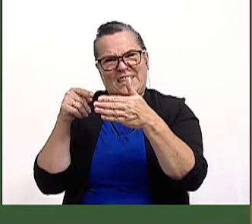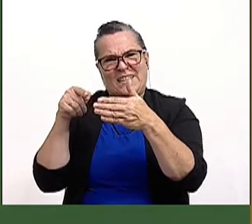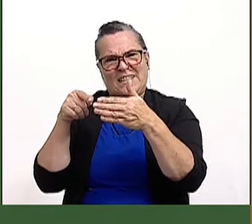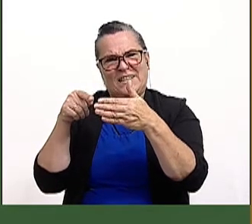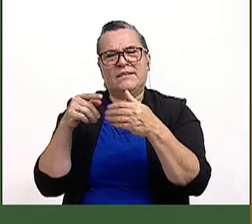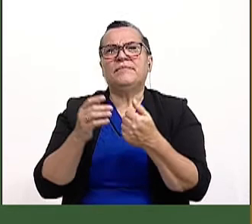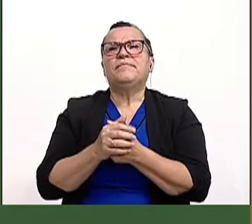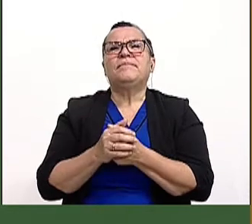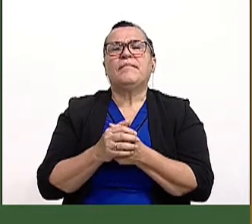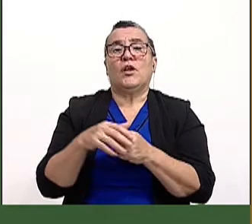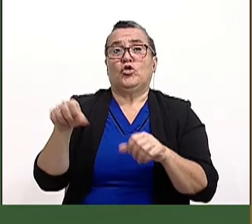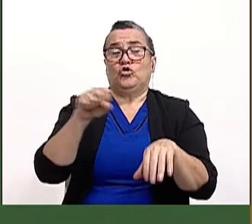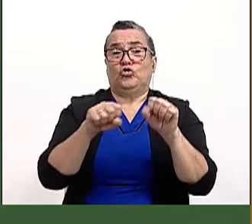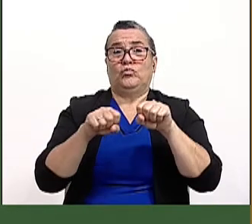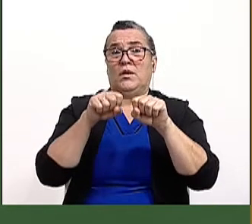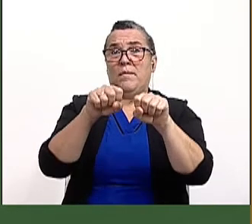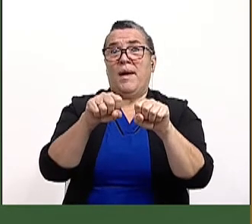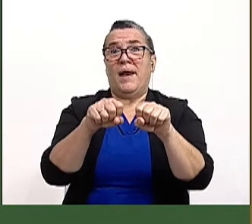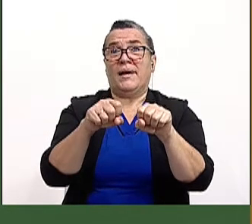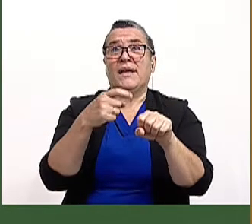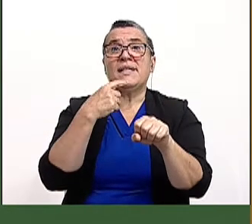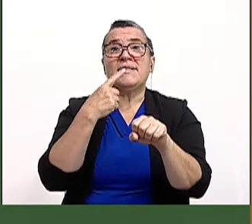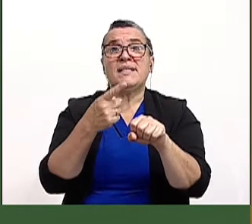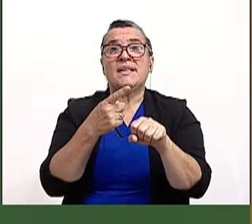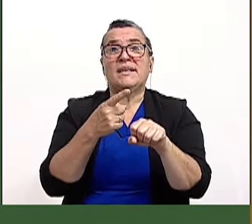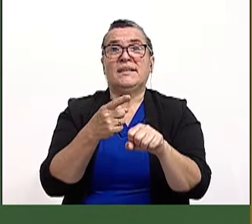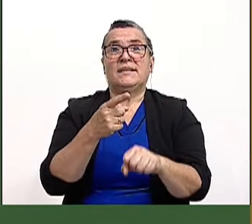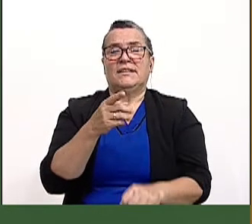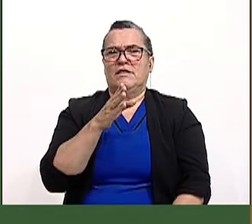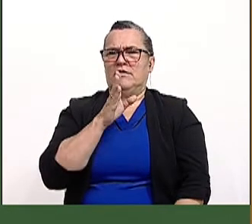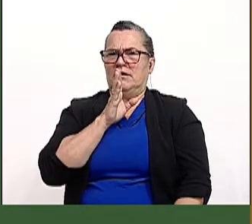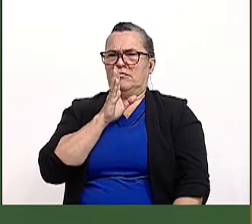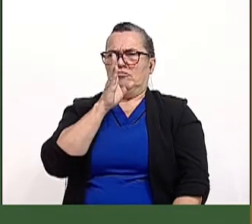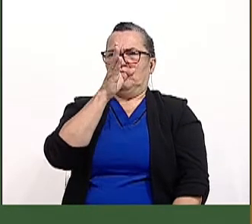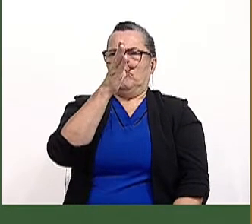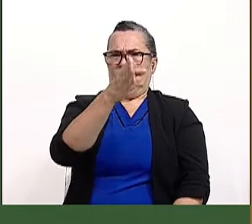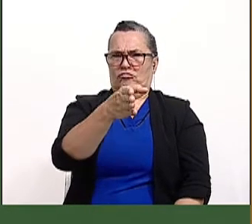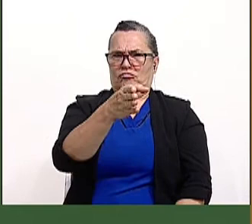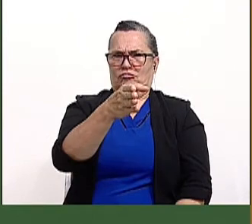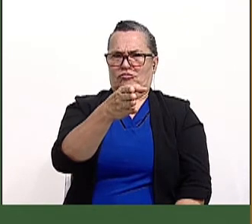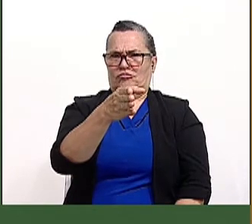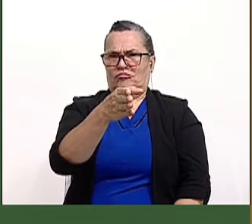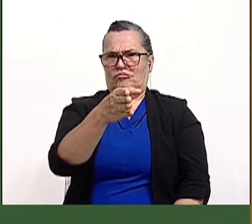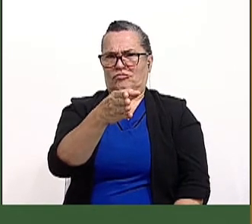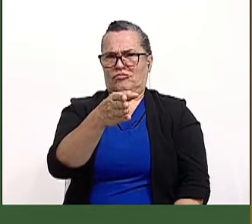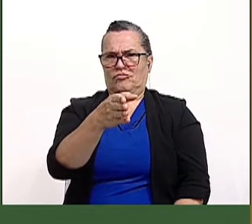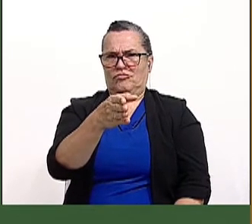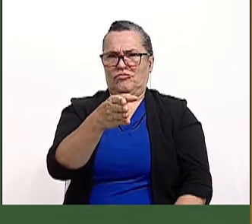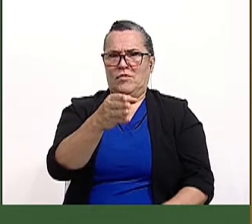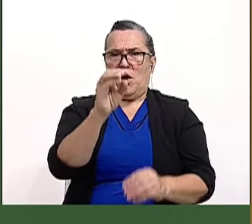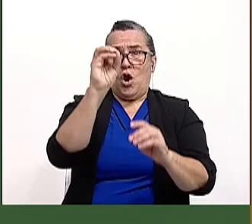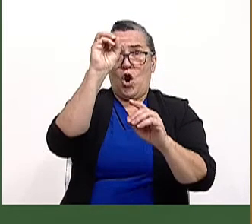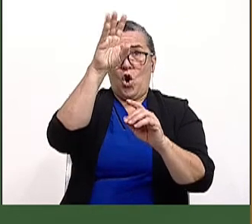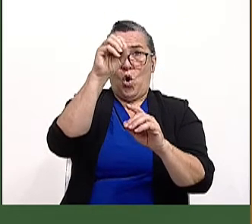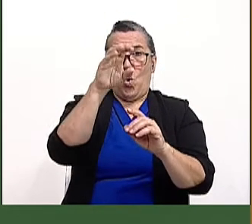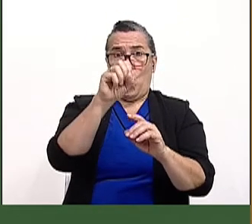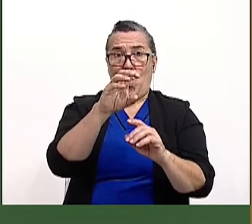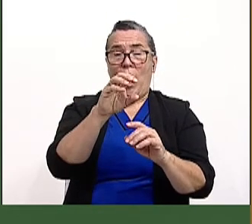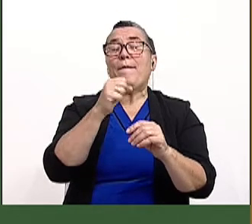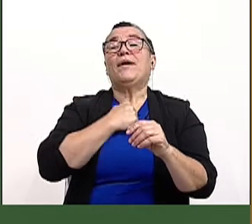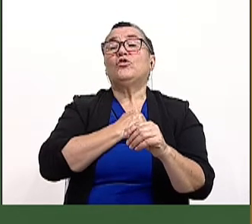Where is the supermarket? In this case, go straight on, go past the